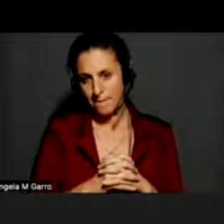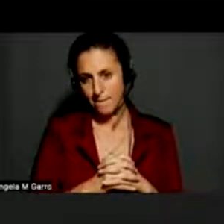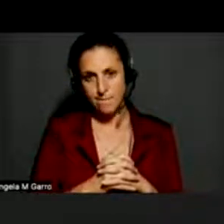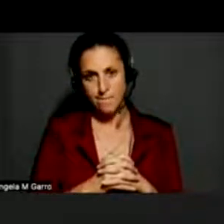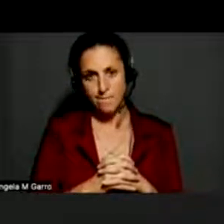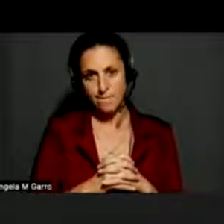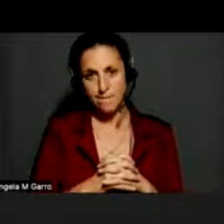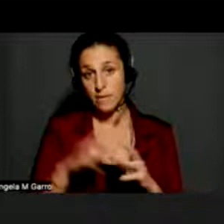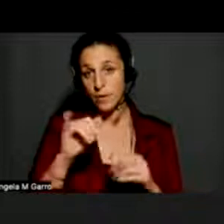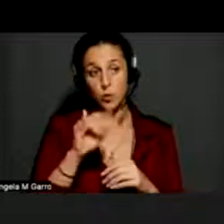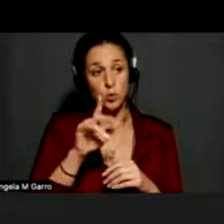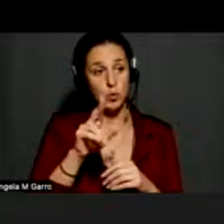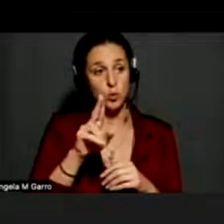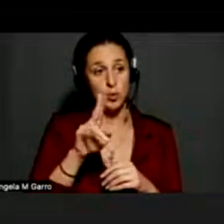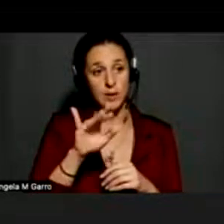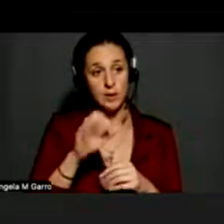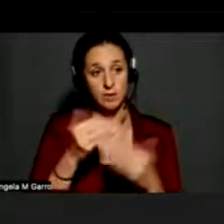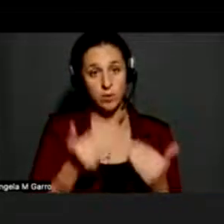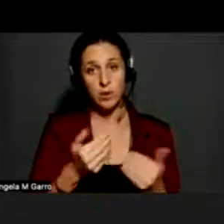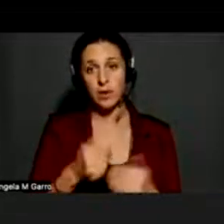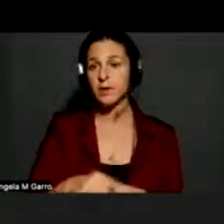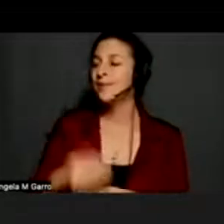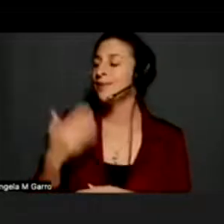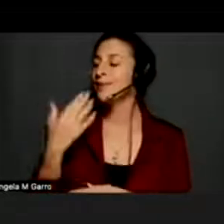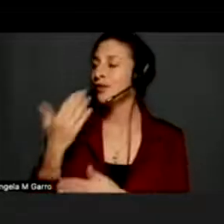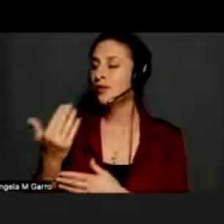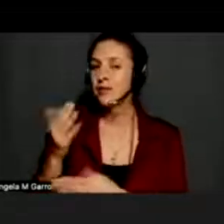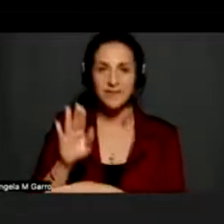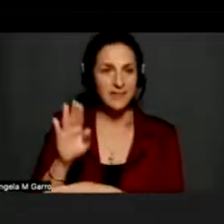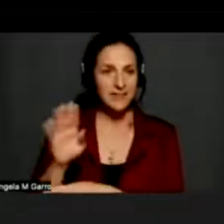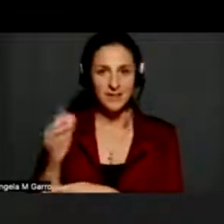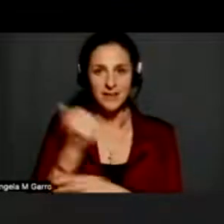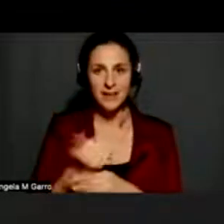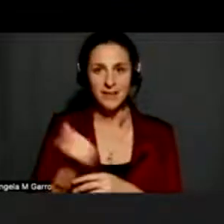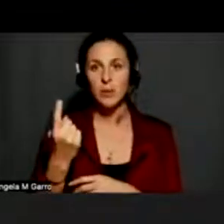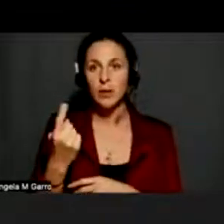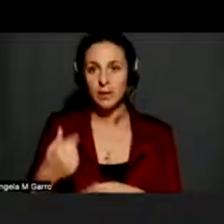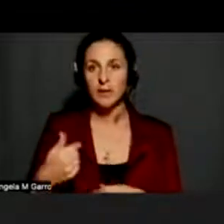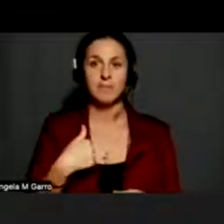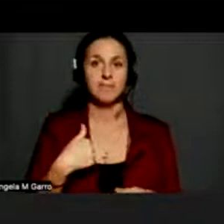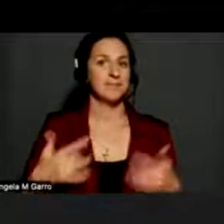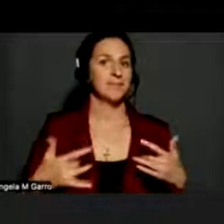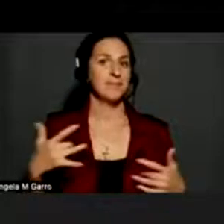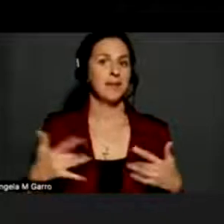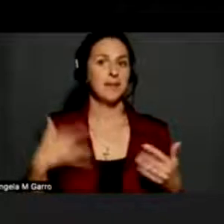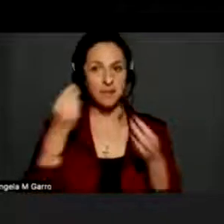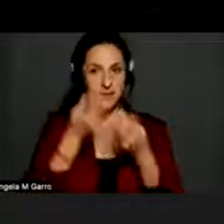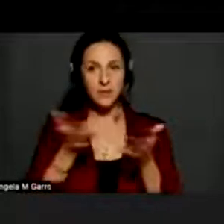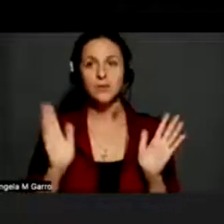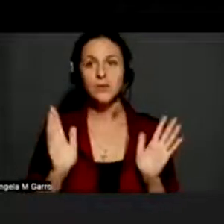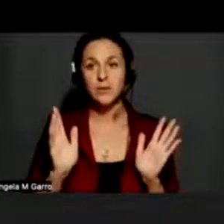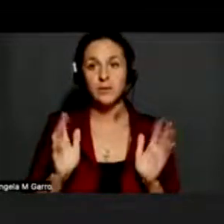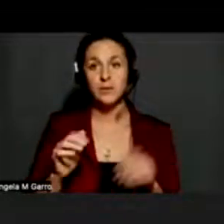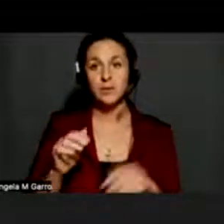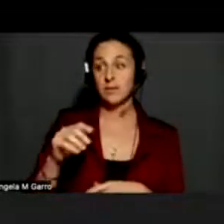Julie, go ahead. Good evening, everyone. I am excited to let you know that as of 5